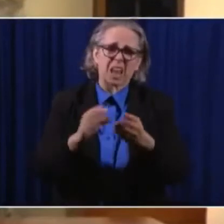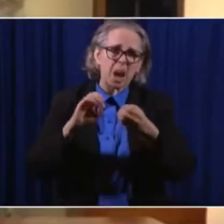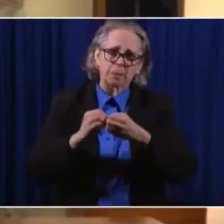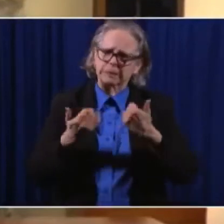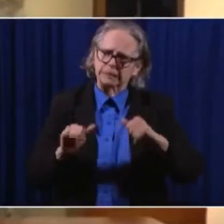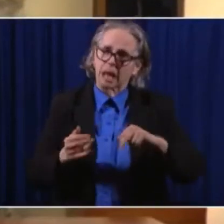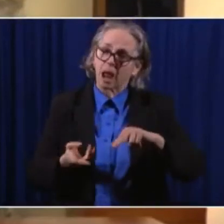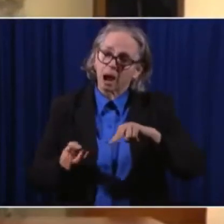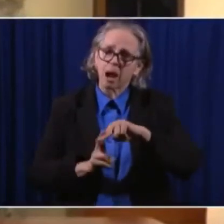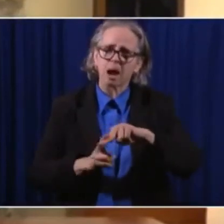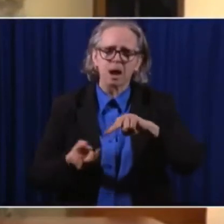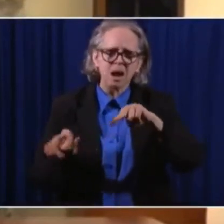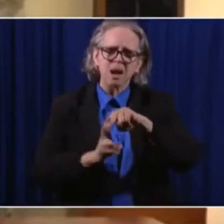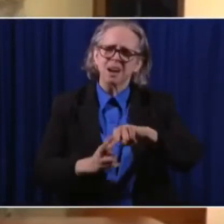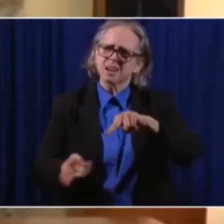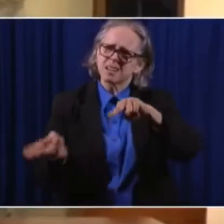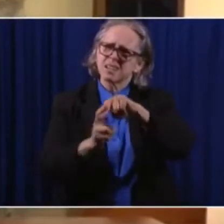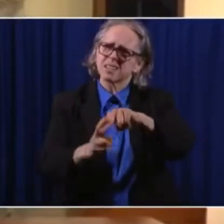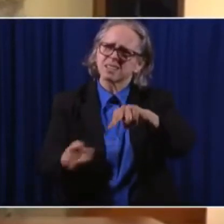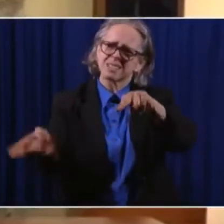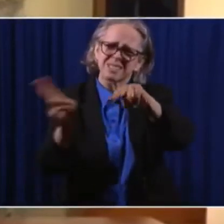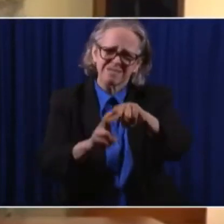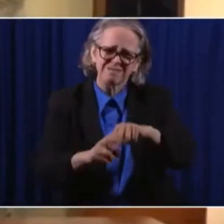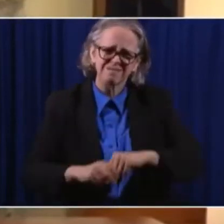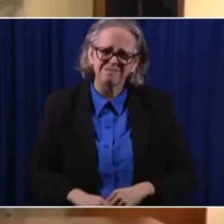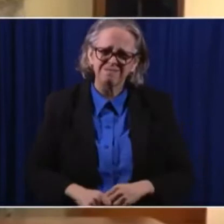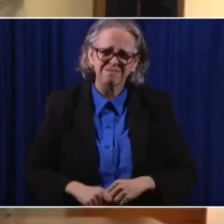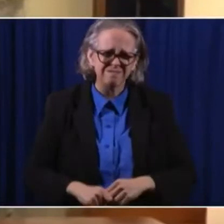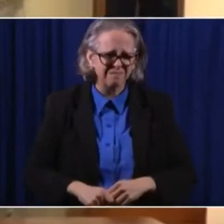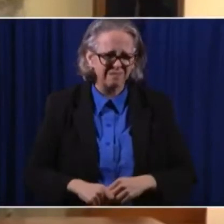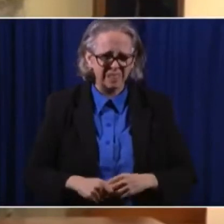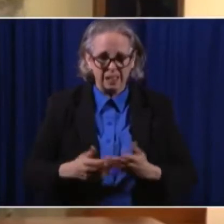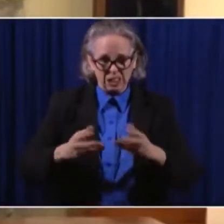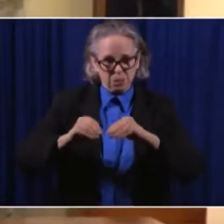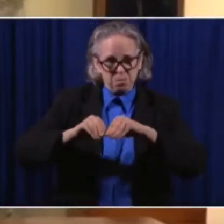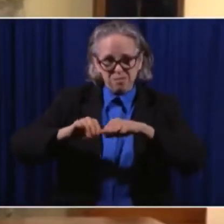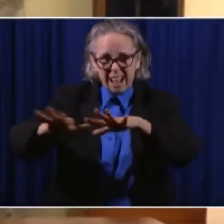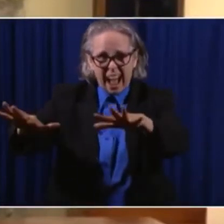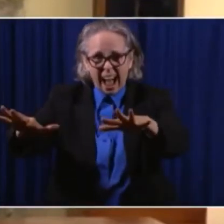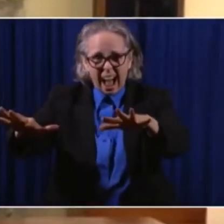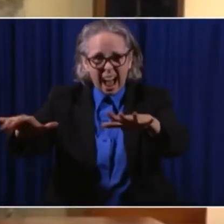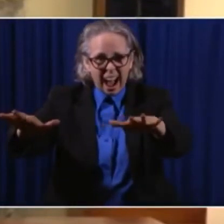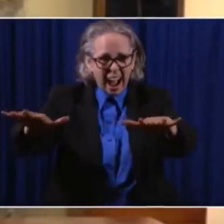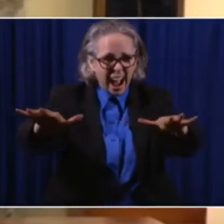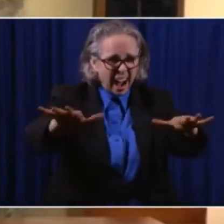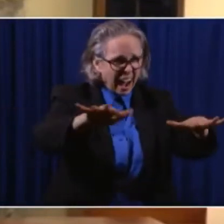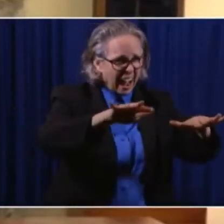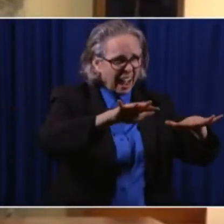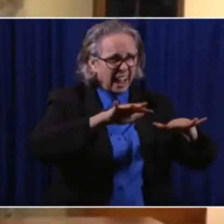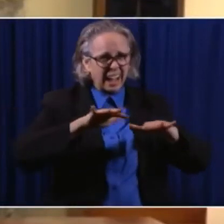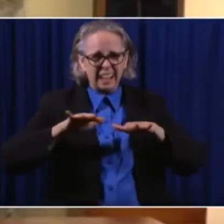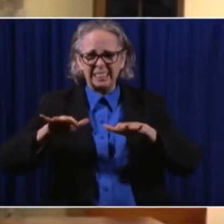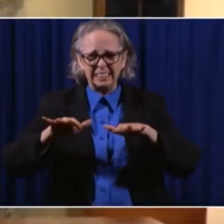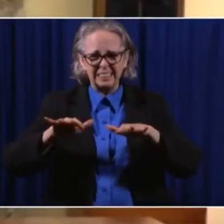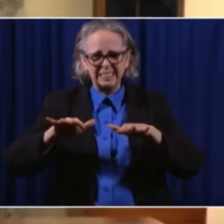spread. If we look here, Meigs County, for example, still these are